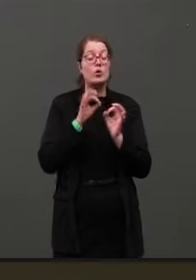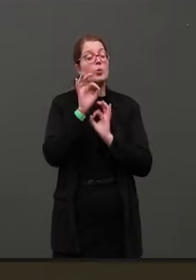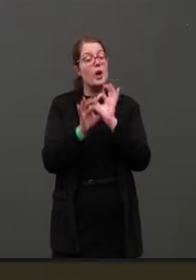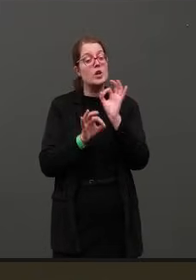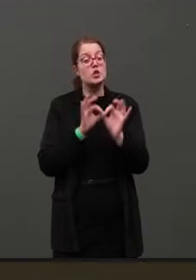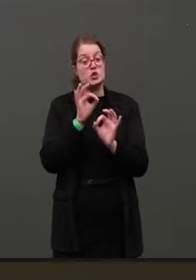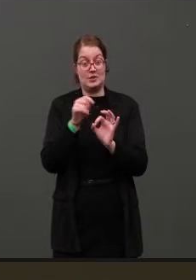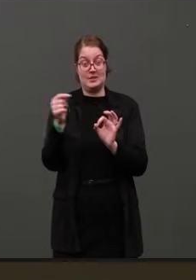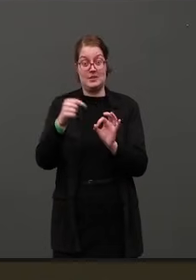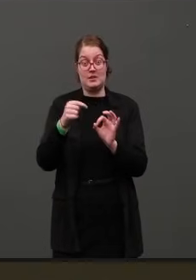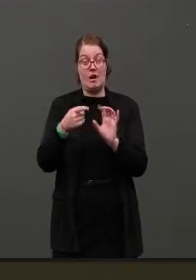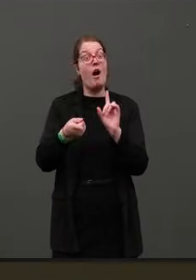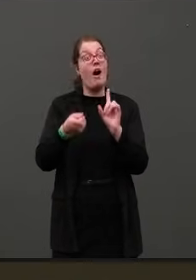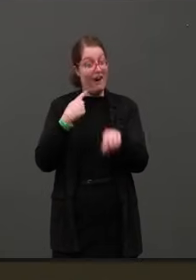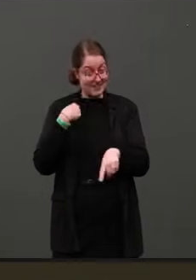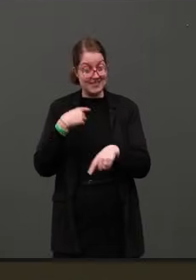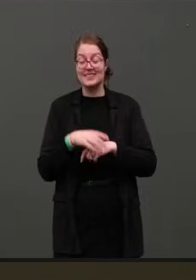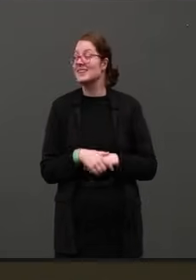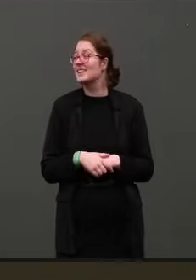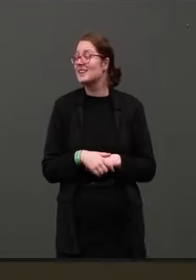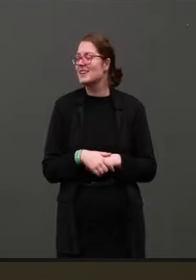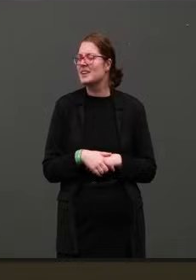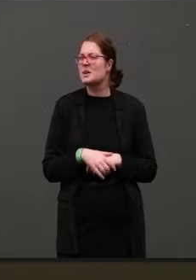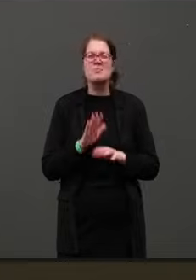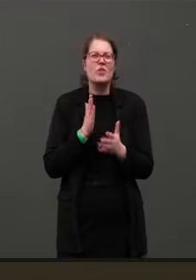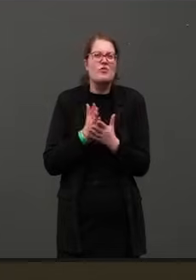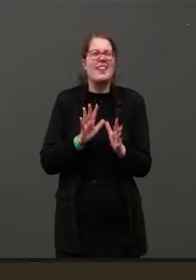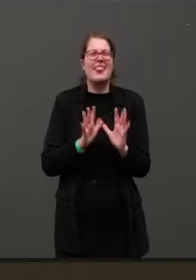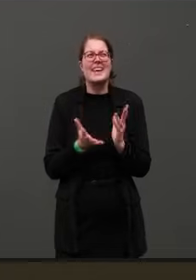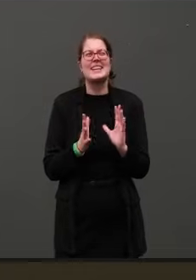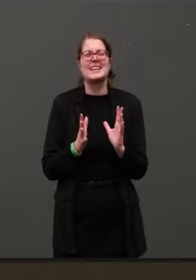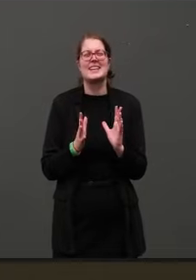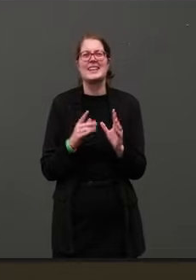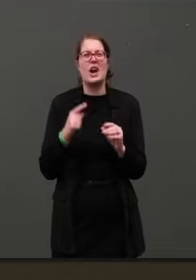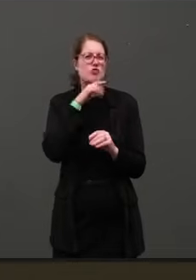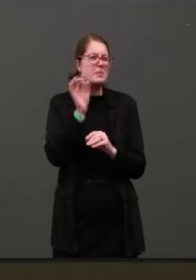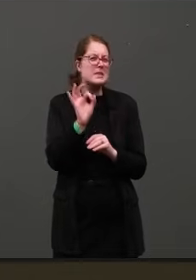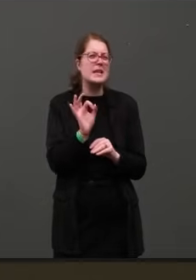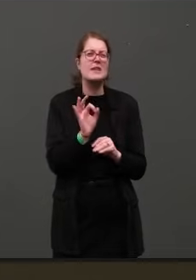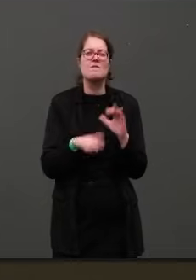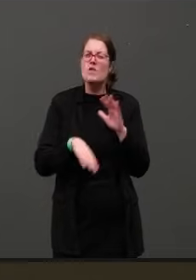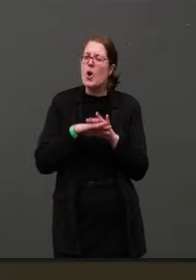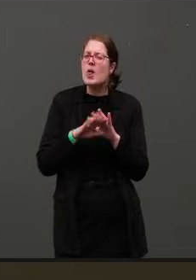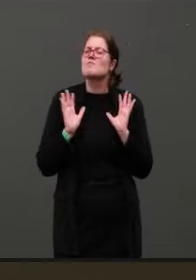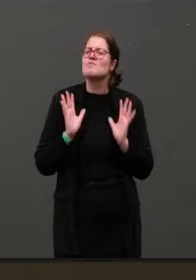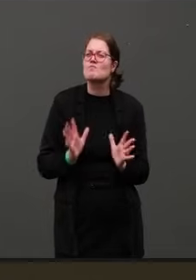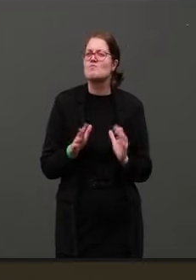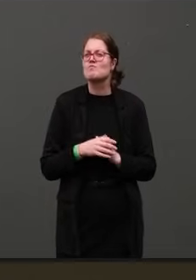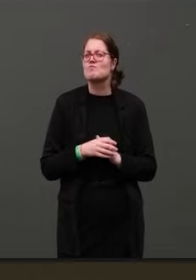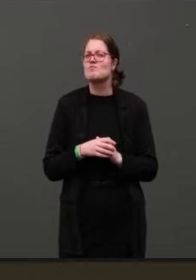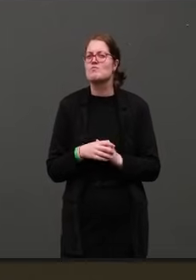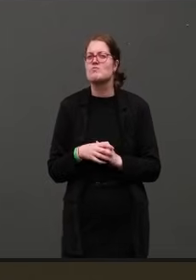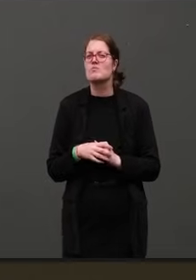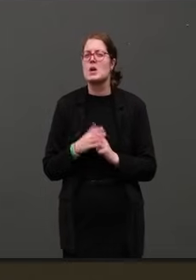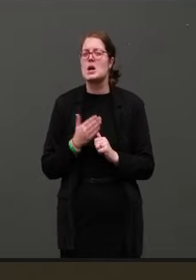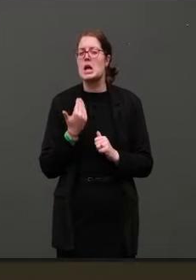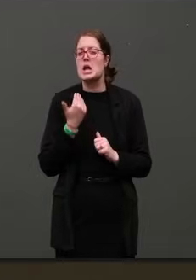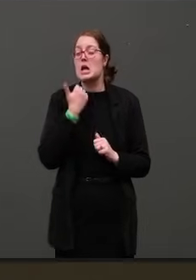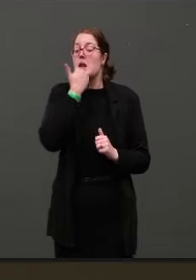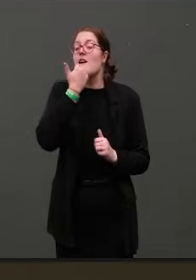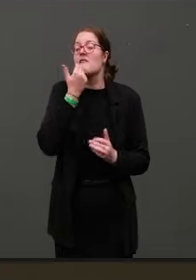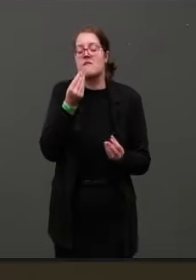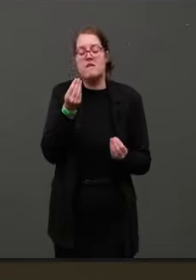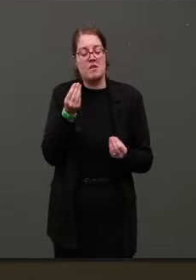answered, but not quite. Not entirely, not fully. It delivered just enough to make you think, oh yeah, okay, I get